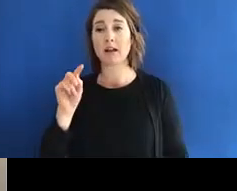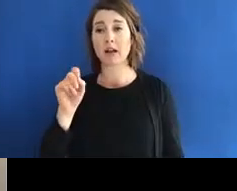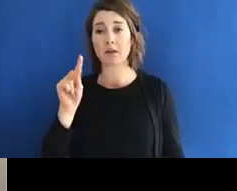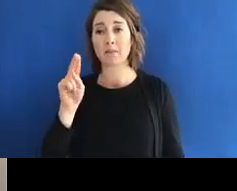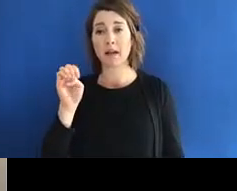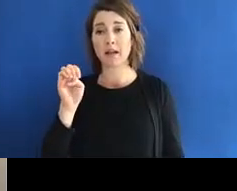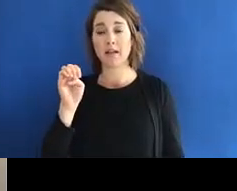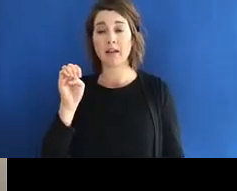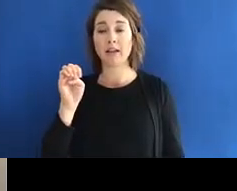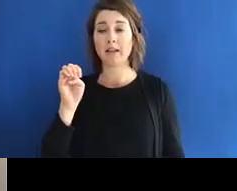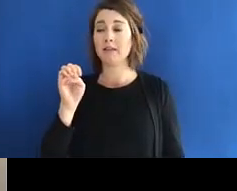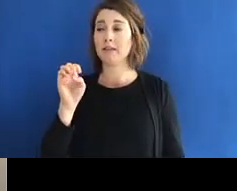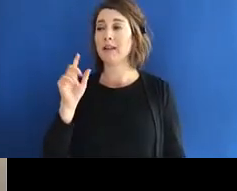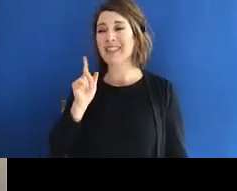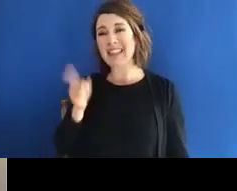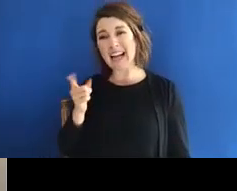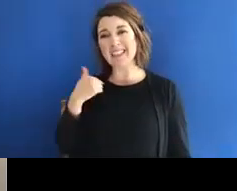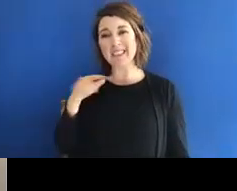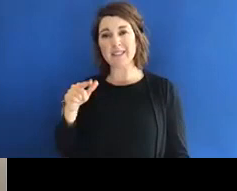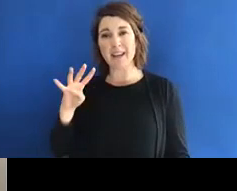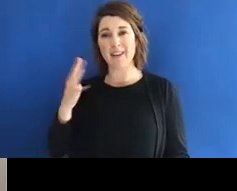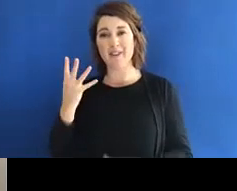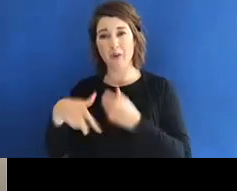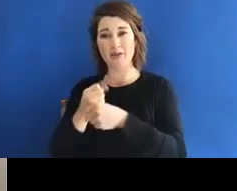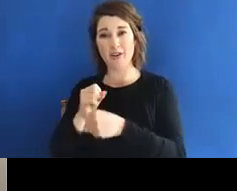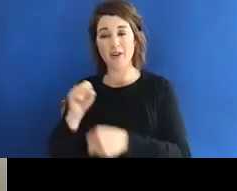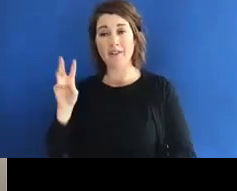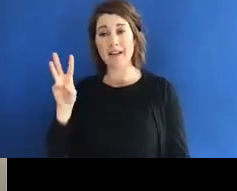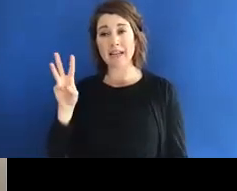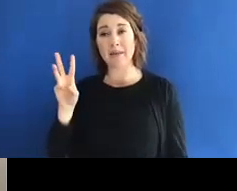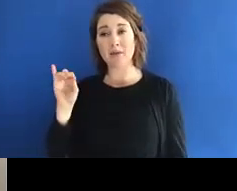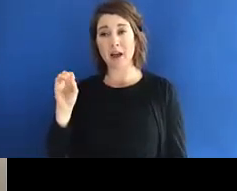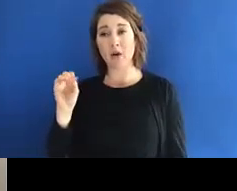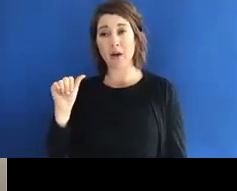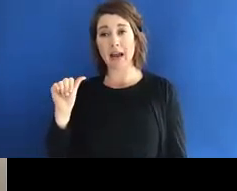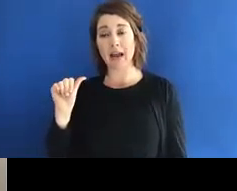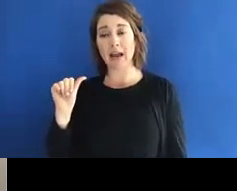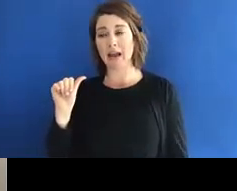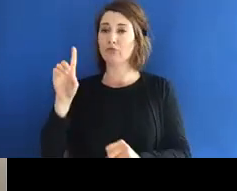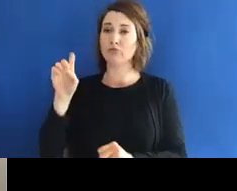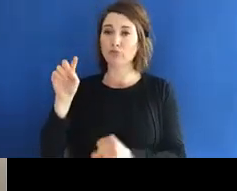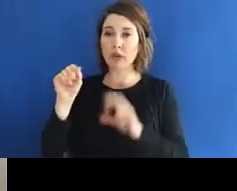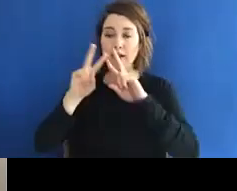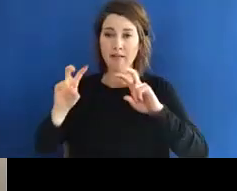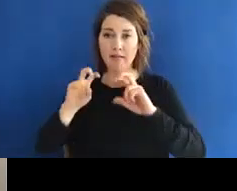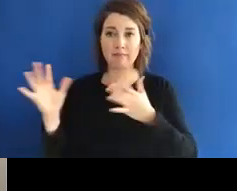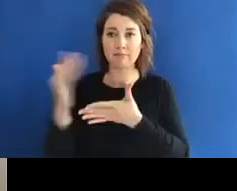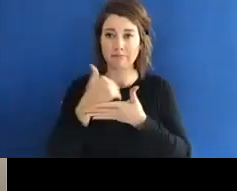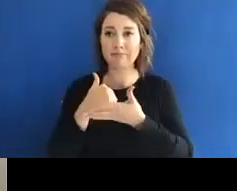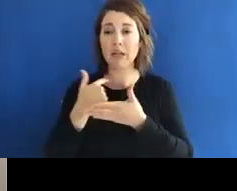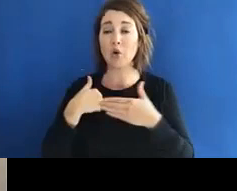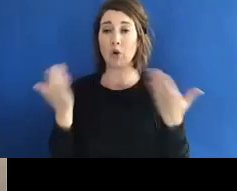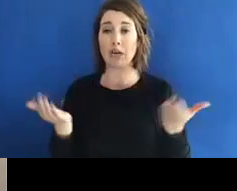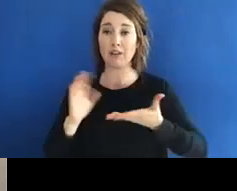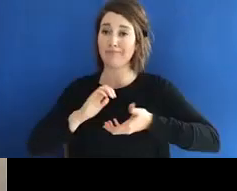And as we begin the 4th year of WIOA data collection and reporting, we remain here to partner with